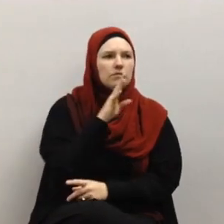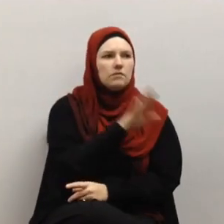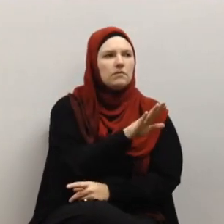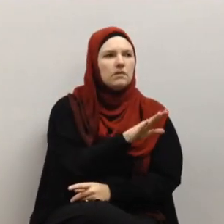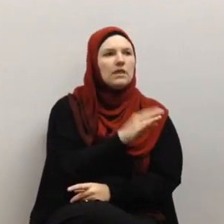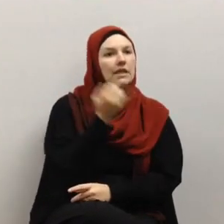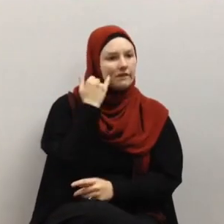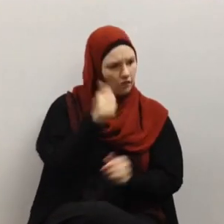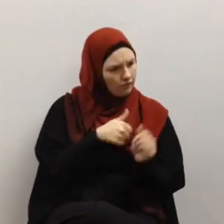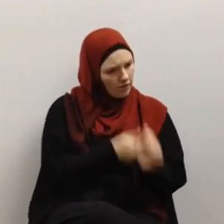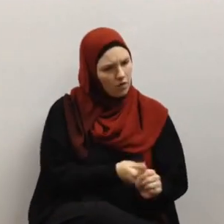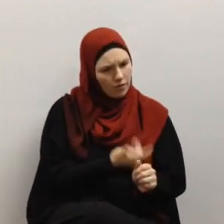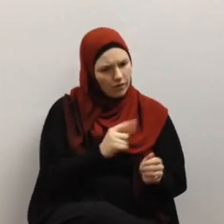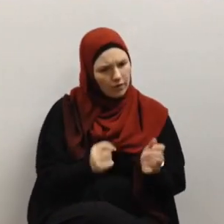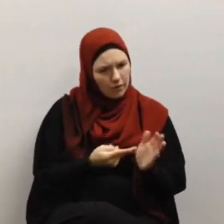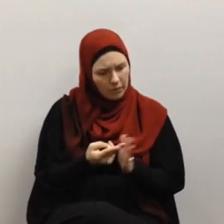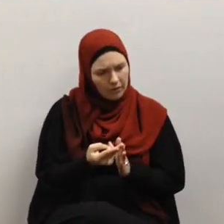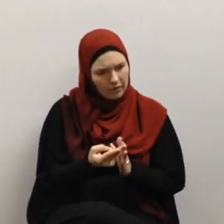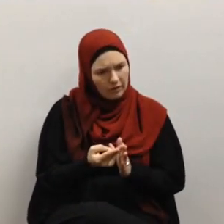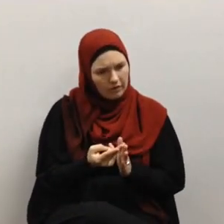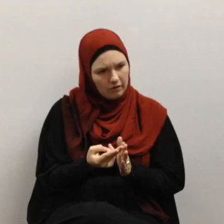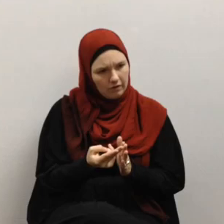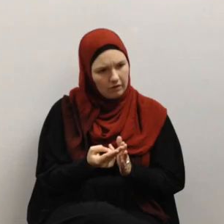if you follow the truth,